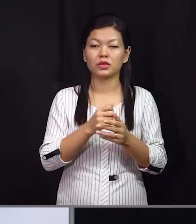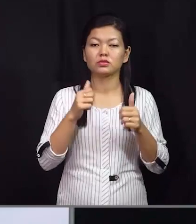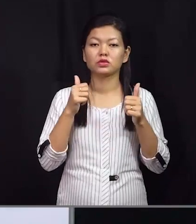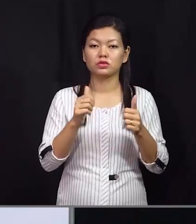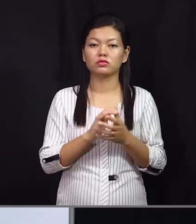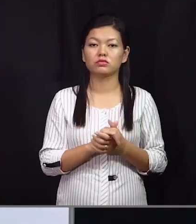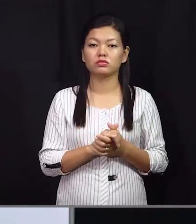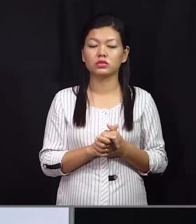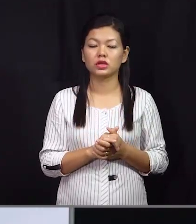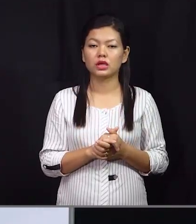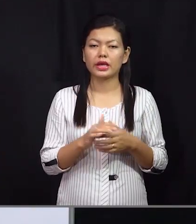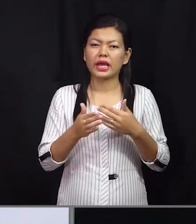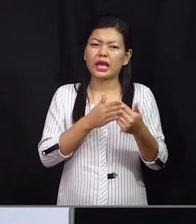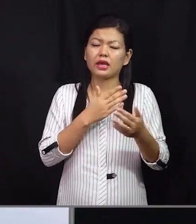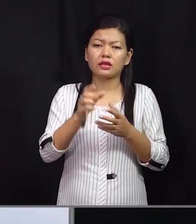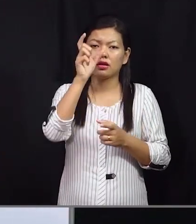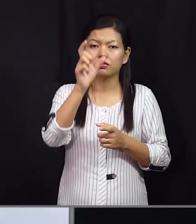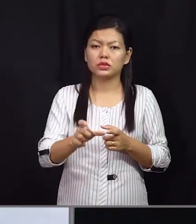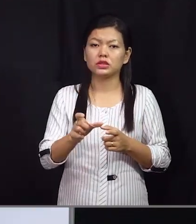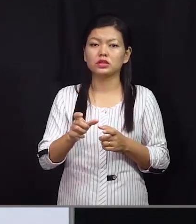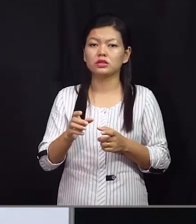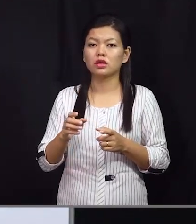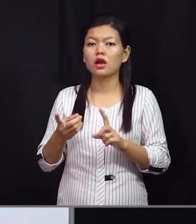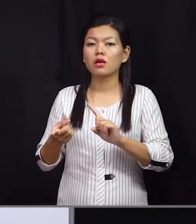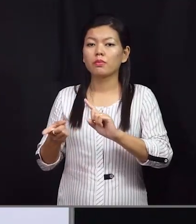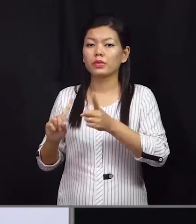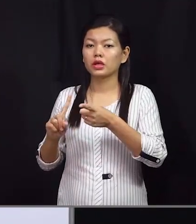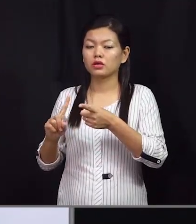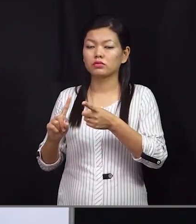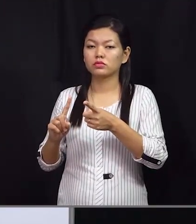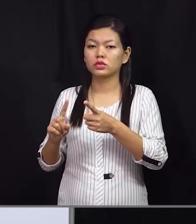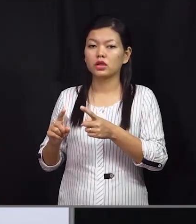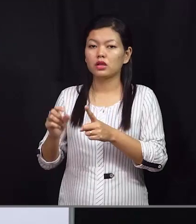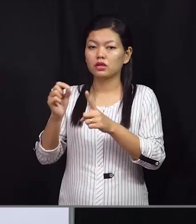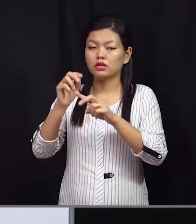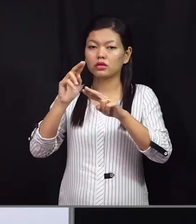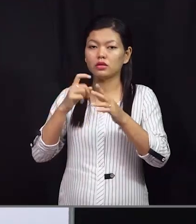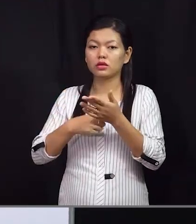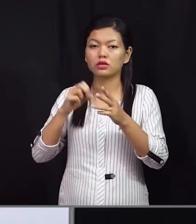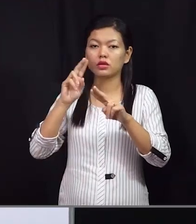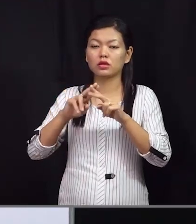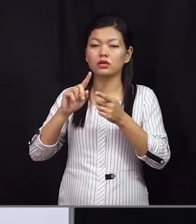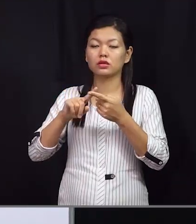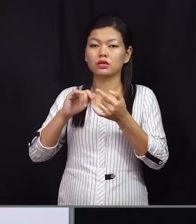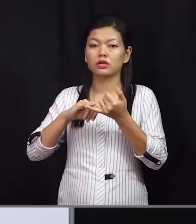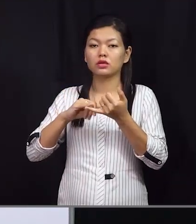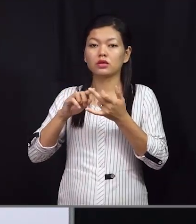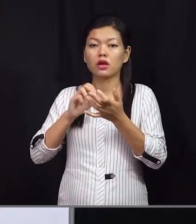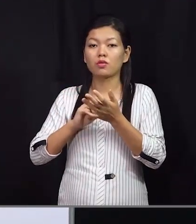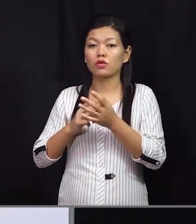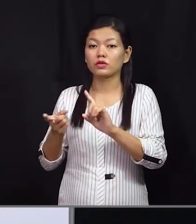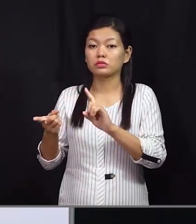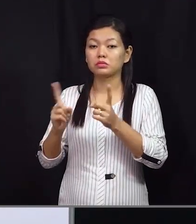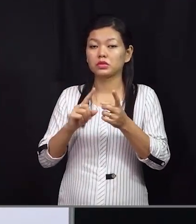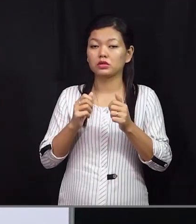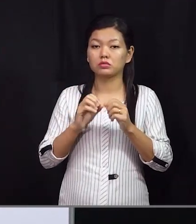ordinary person cannot run a profession. Okay, an ordinary person cannot run a profession. That means what? For example, you want a